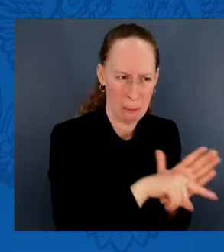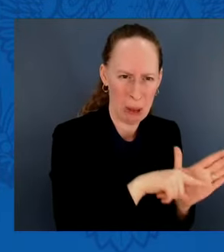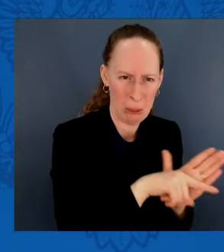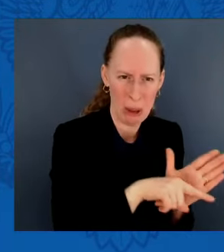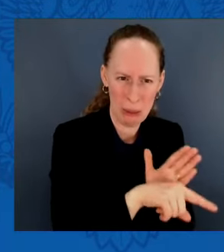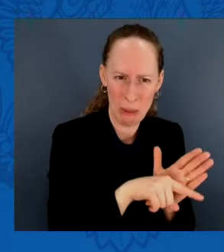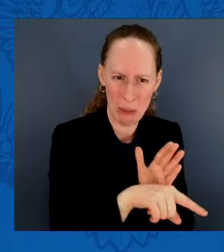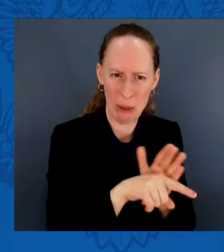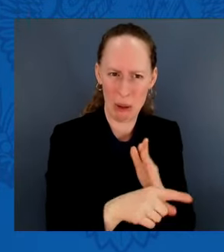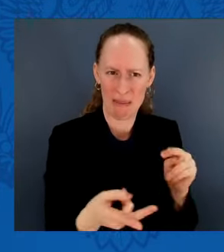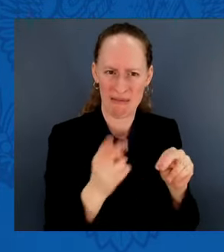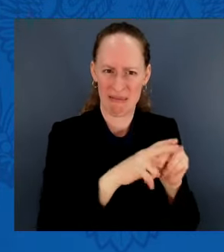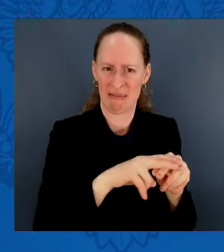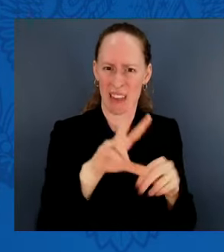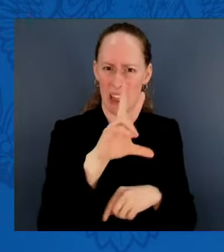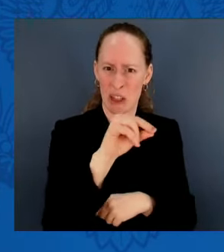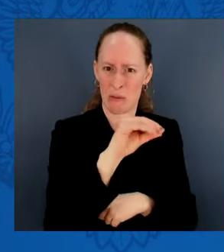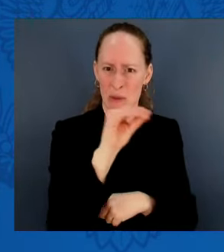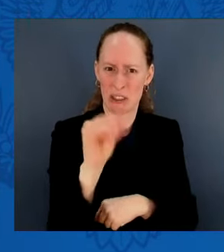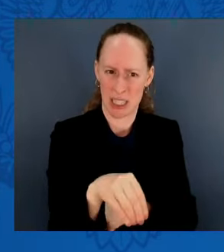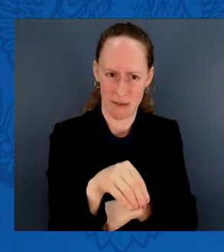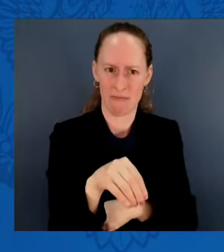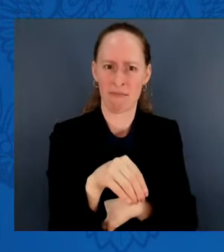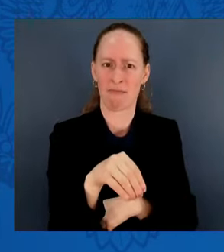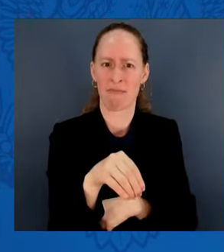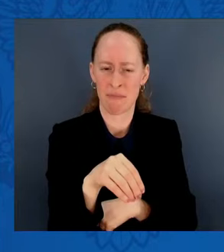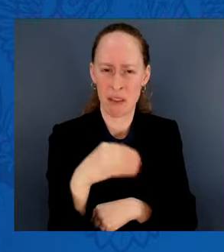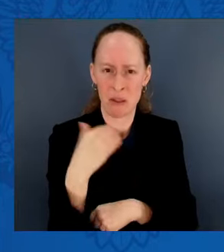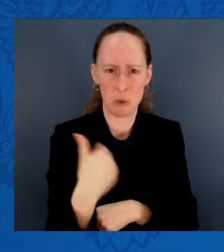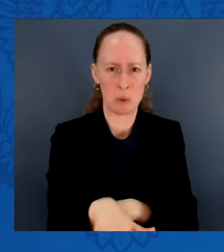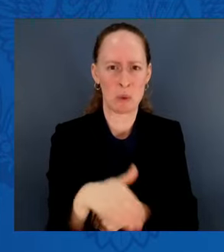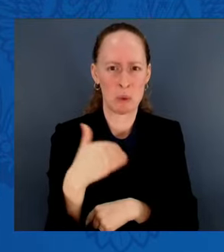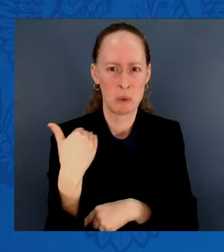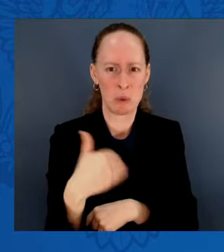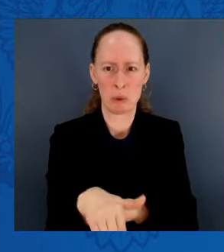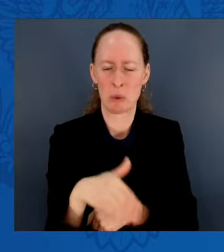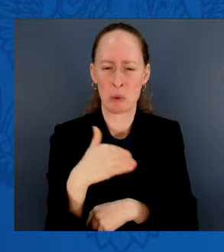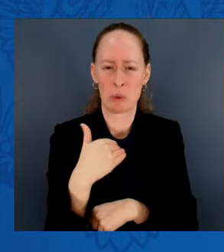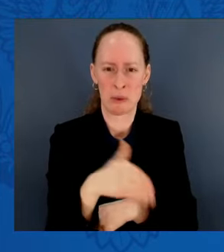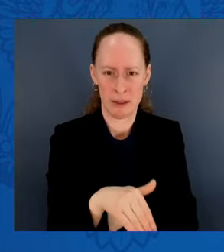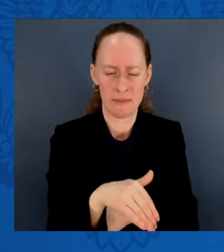The biggest increase in history. It was then,